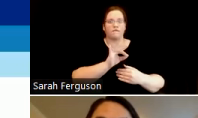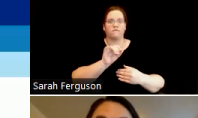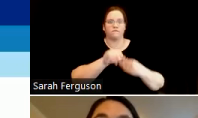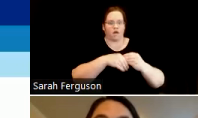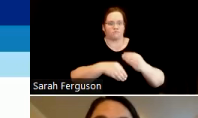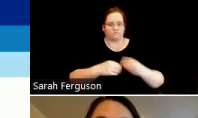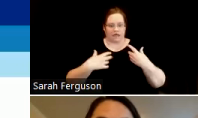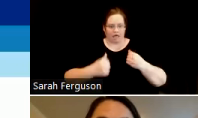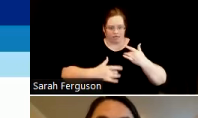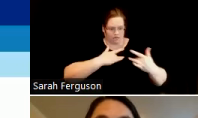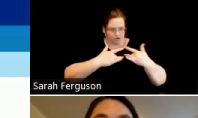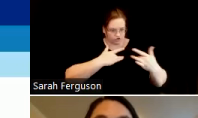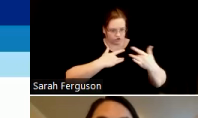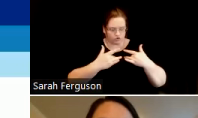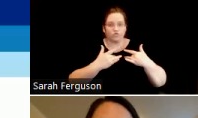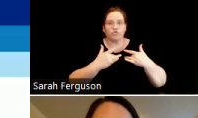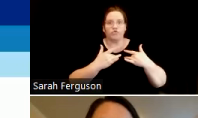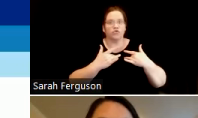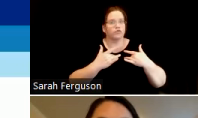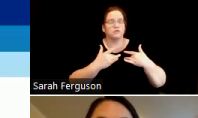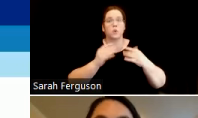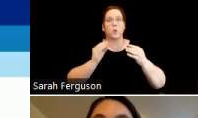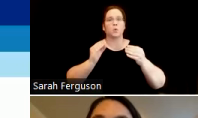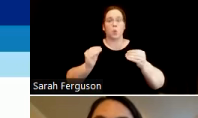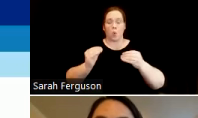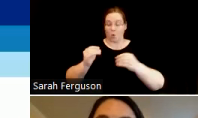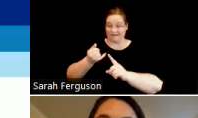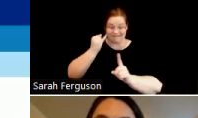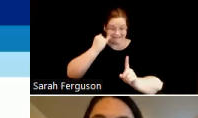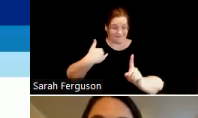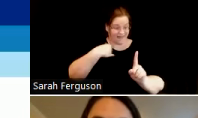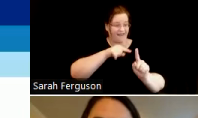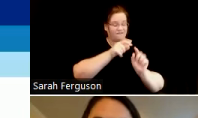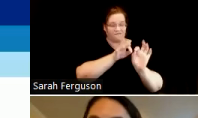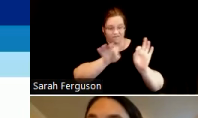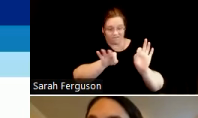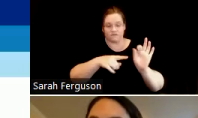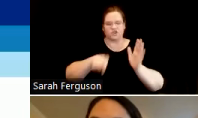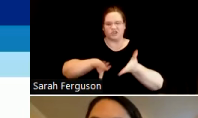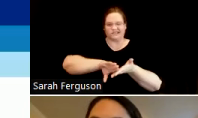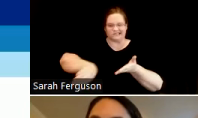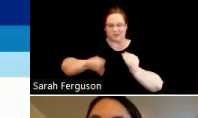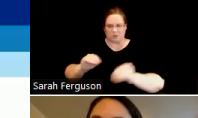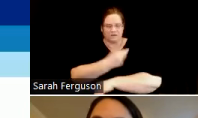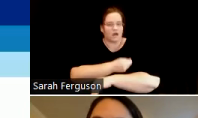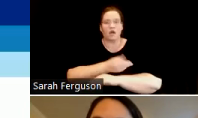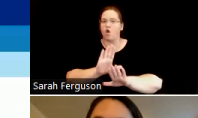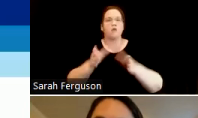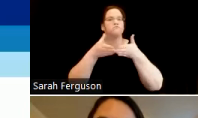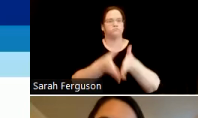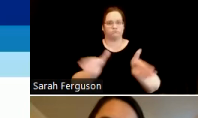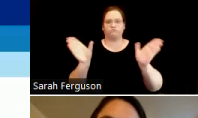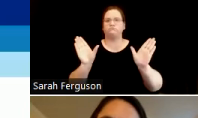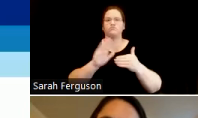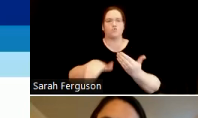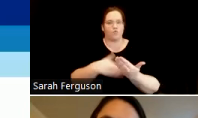there's no health conditions that preclude a kid to get the vaccine. So we now recommend all